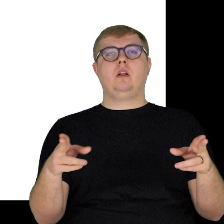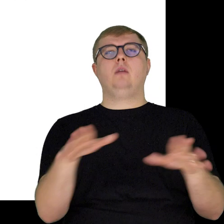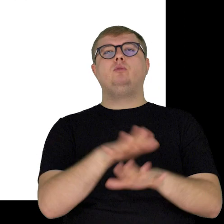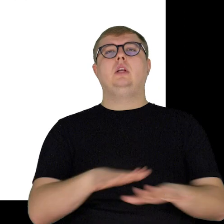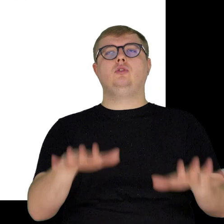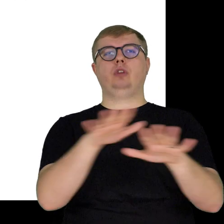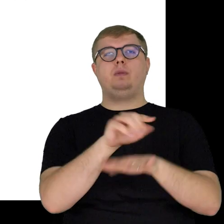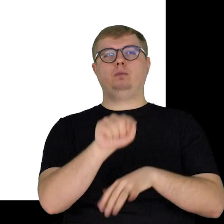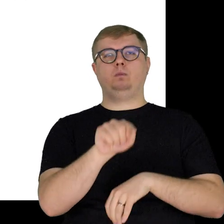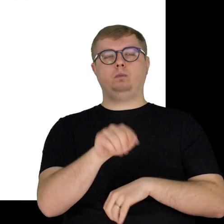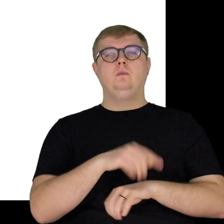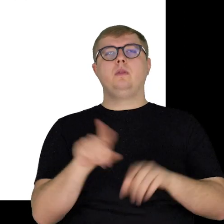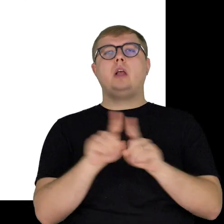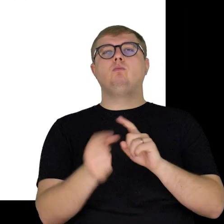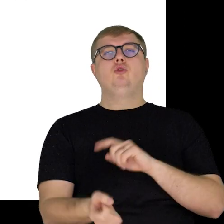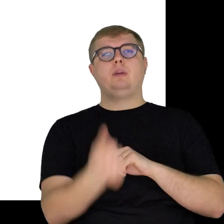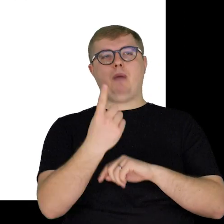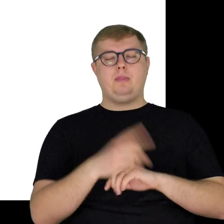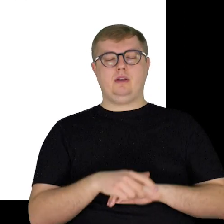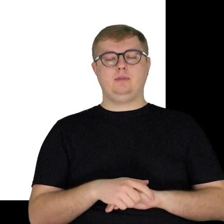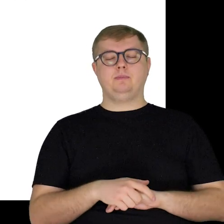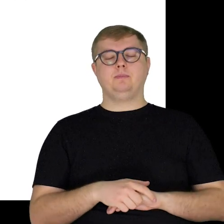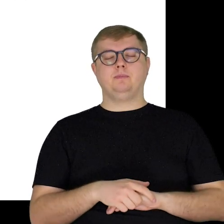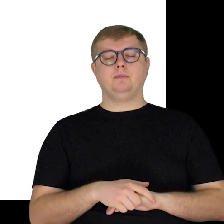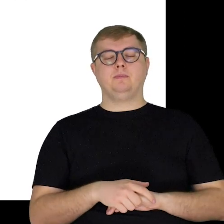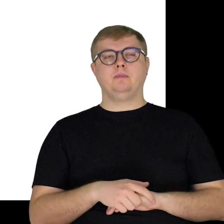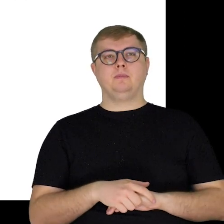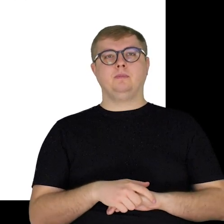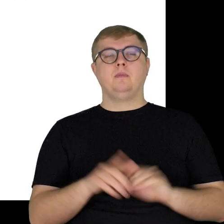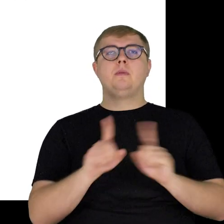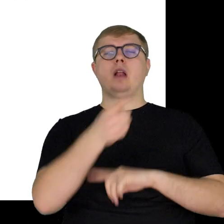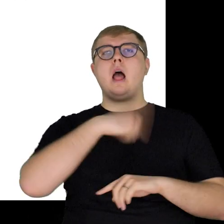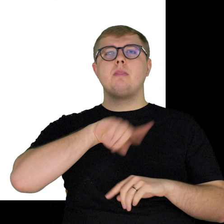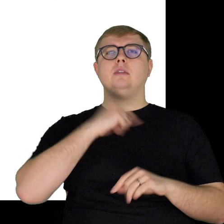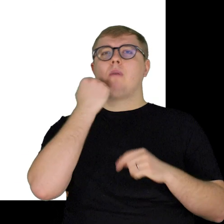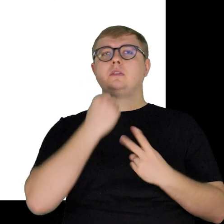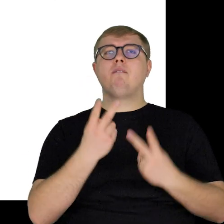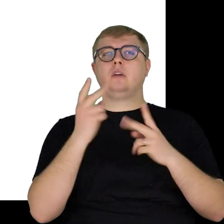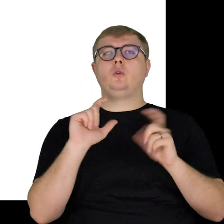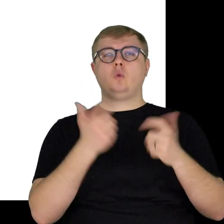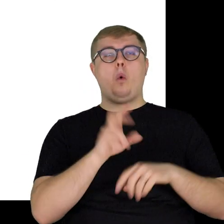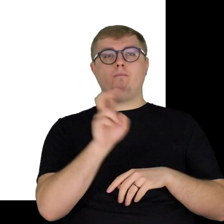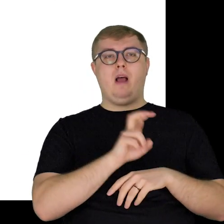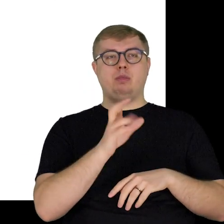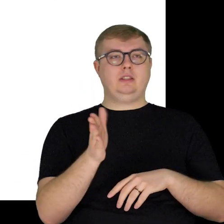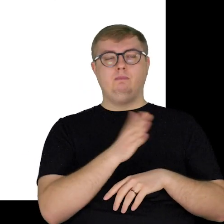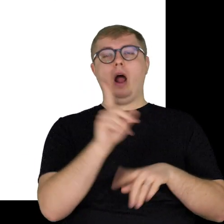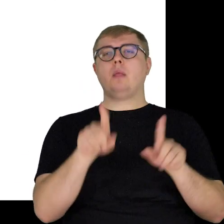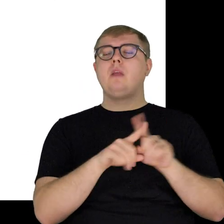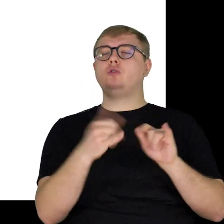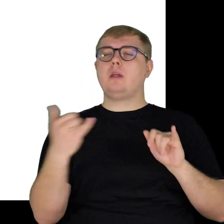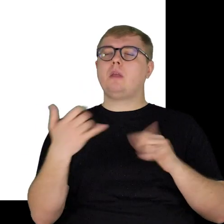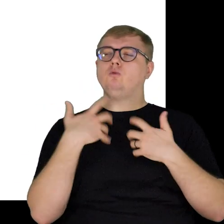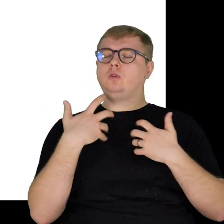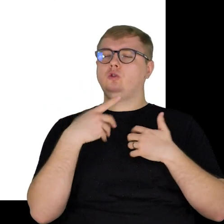which is important to us is this kind of this more than humanism, this kind of other forms of life that we can investigate within this kind of